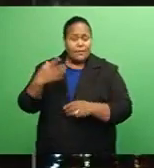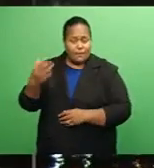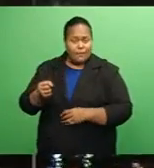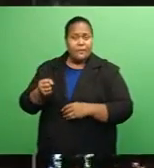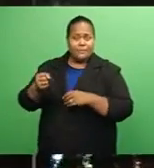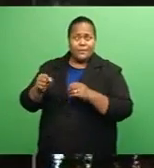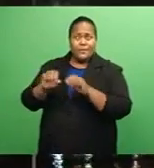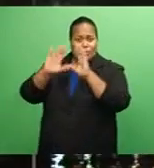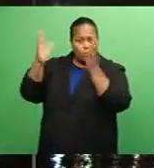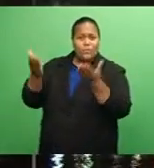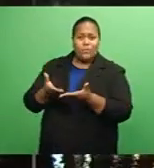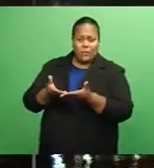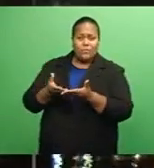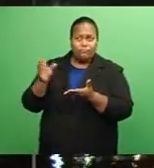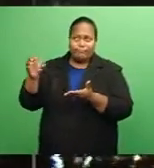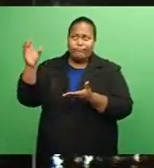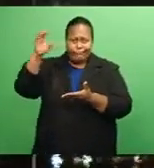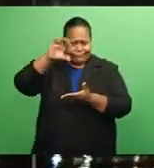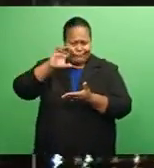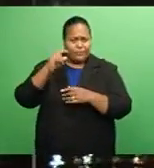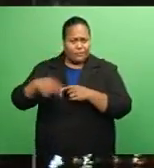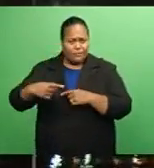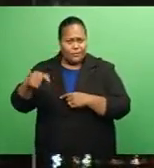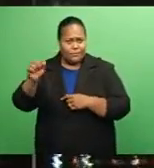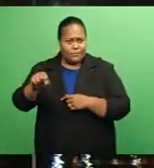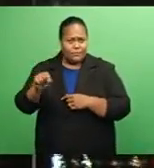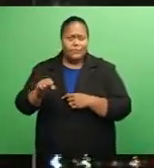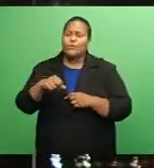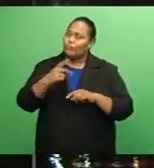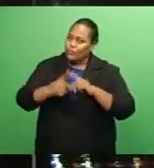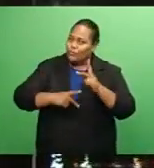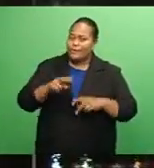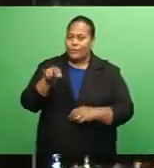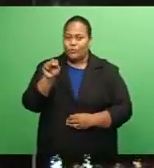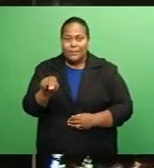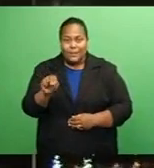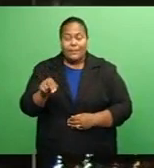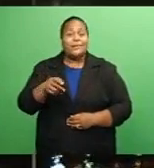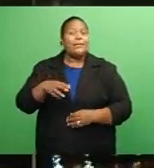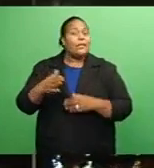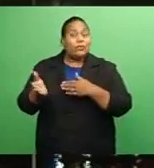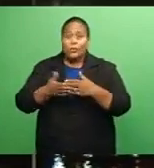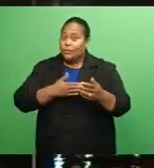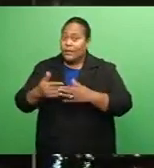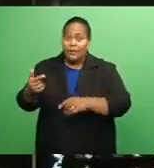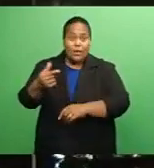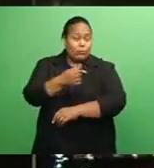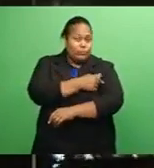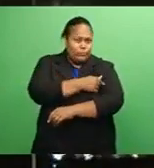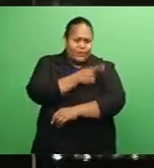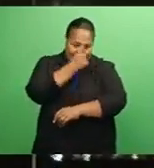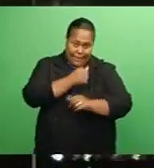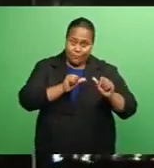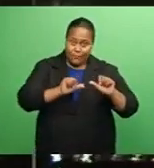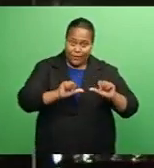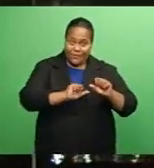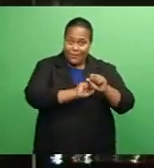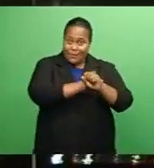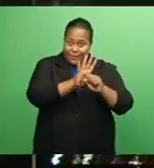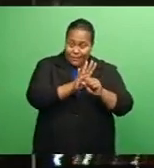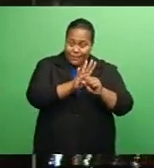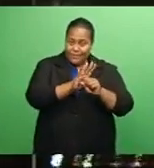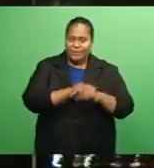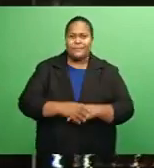globally. He says this process is mandatory as those who have been vaccinated might be protected from the severe impacts